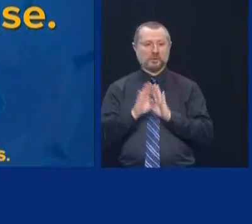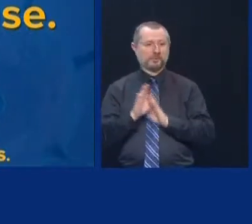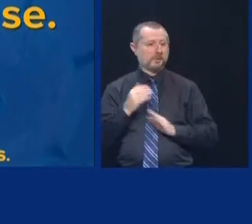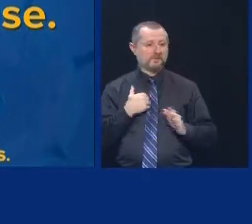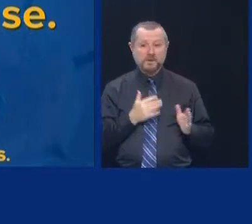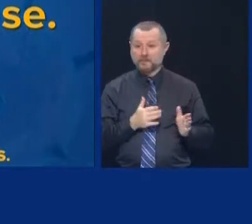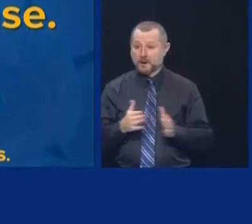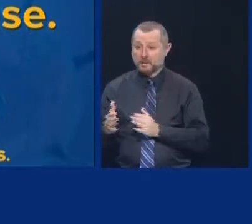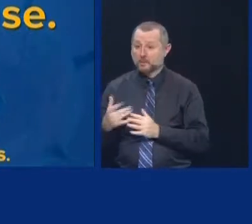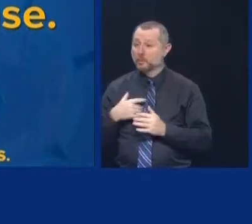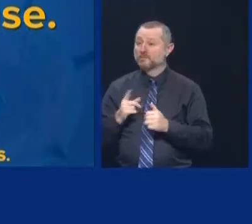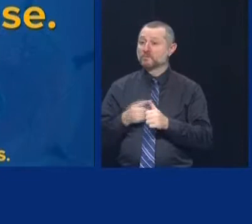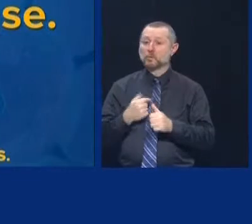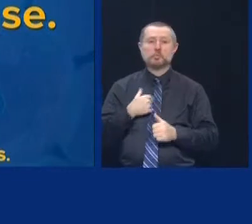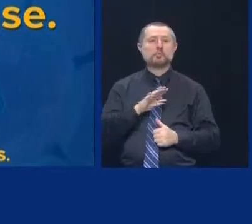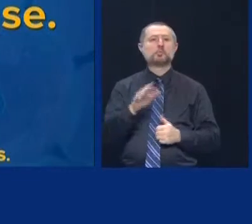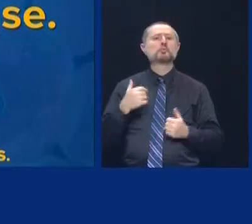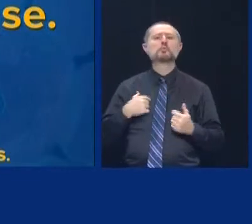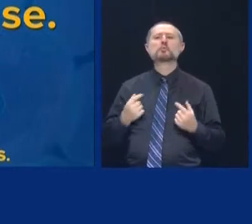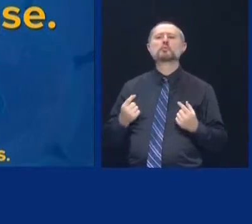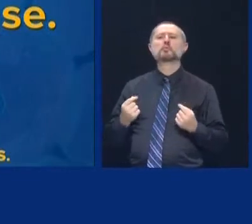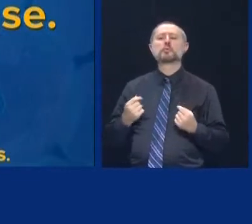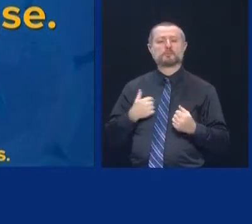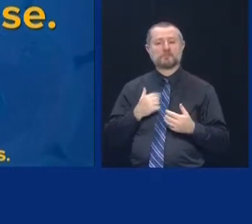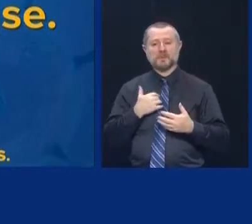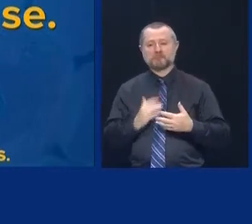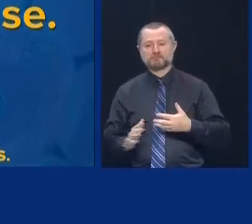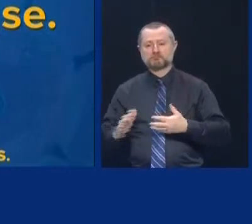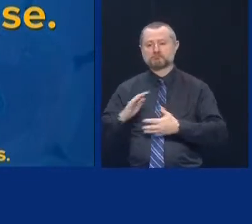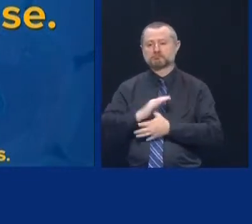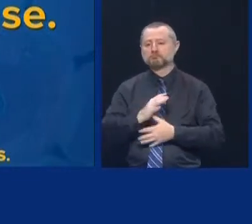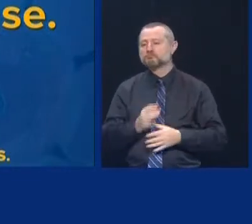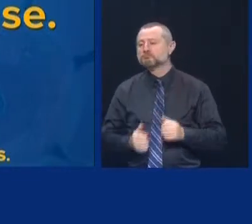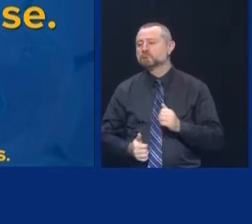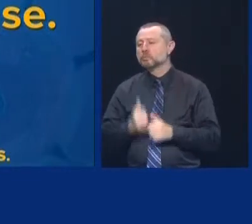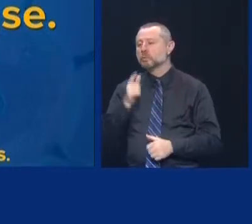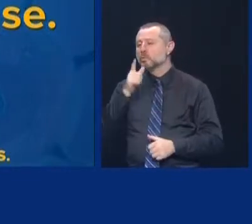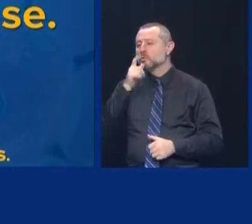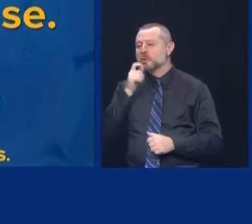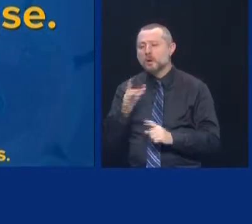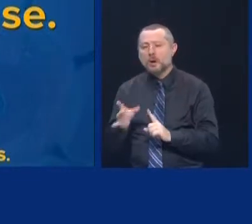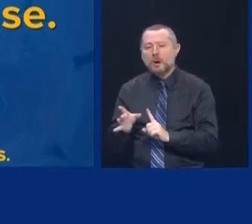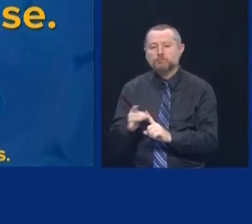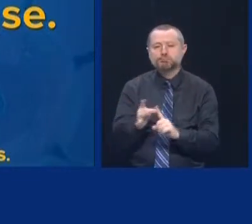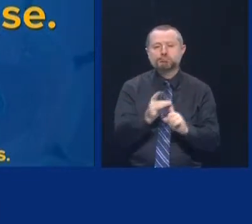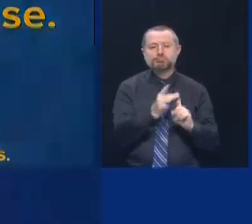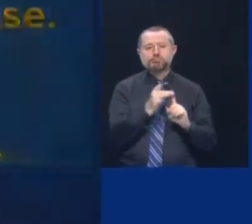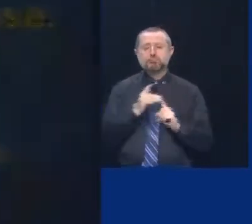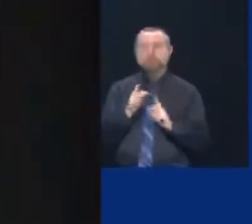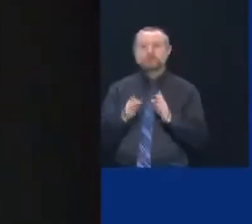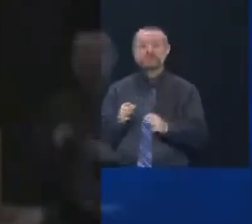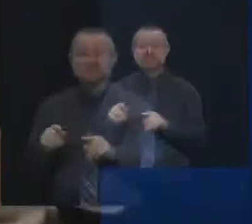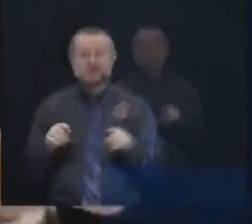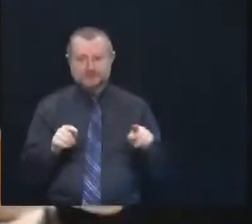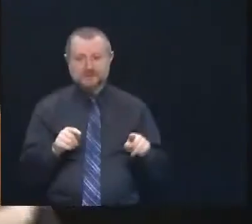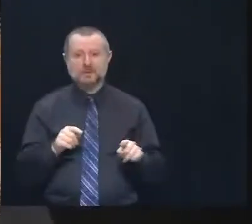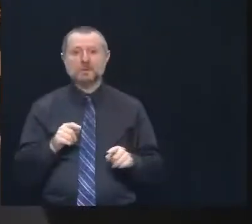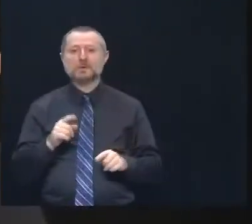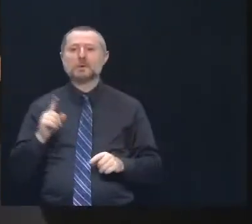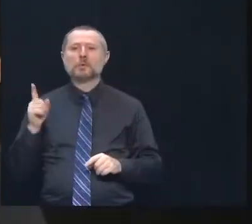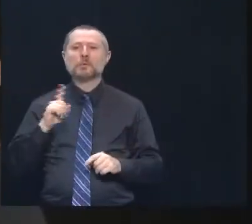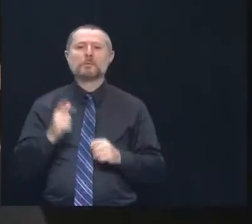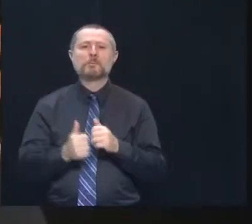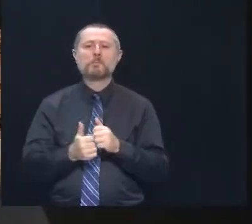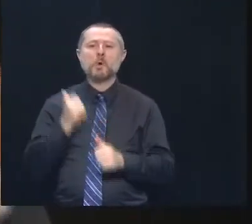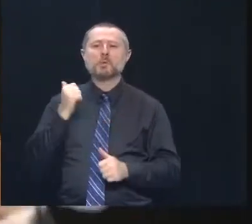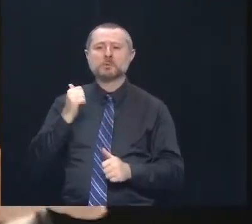prioritize highest infection rates with the highest hospitalization rates.